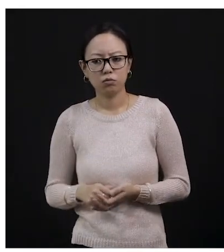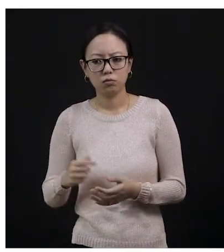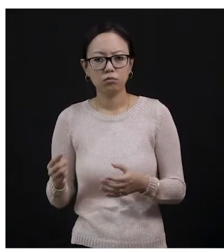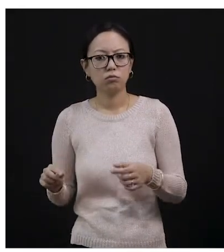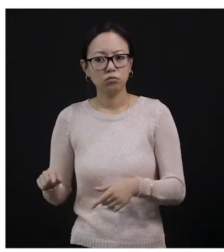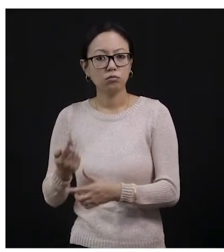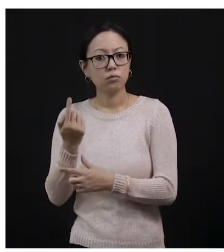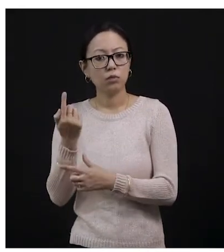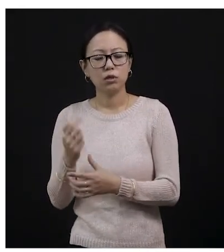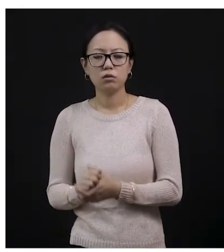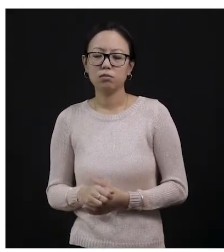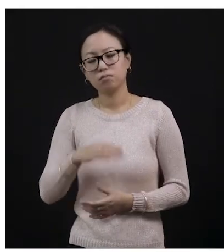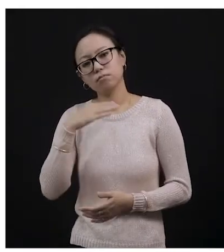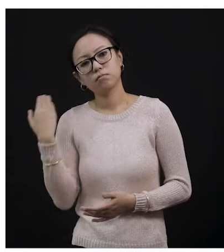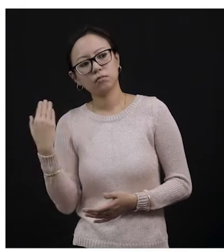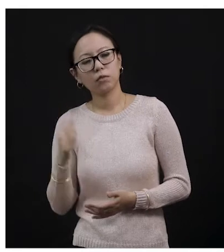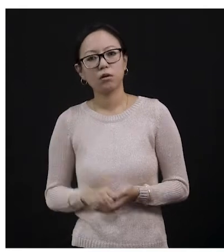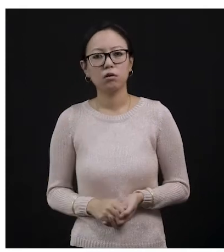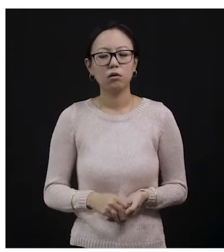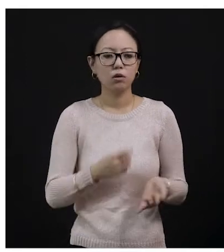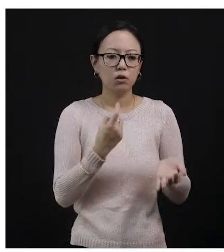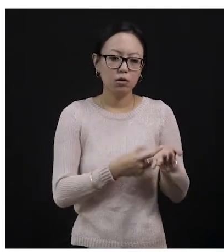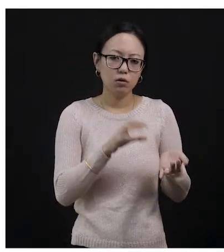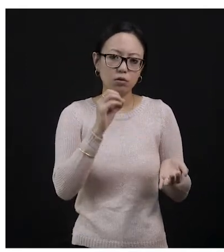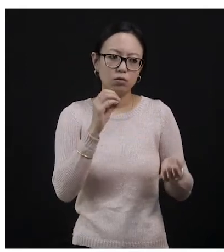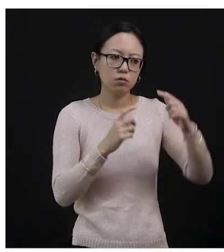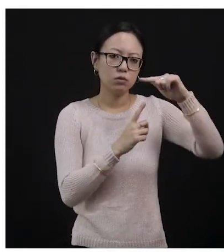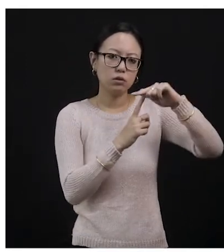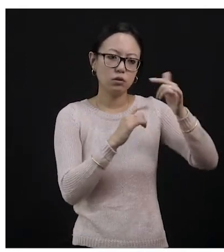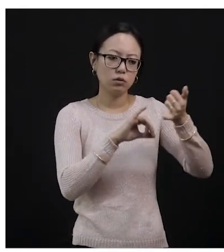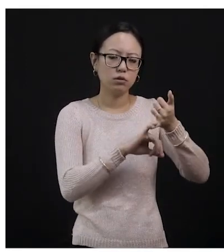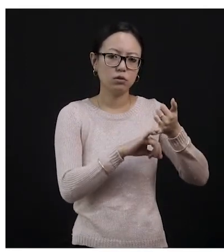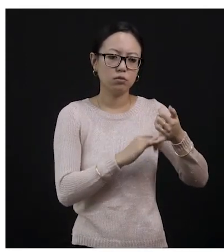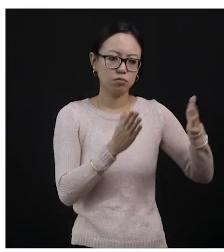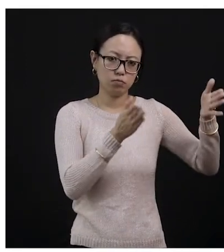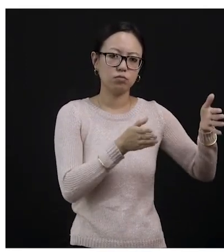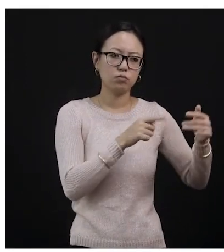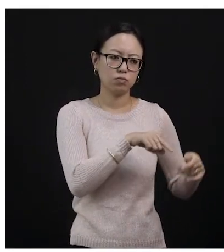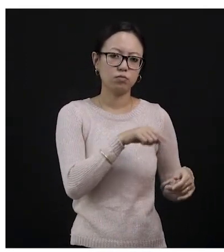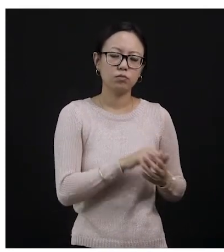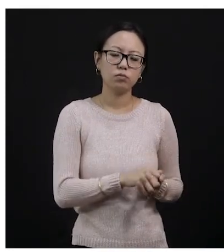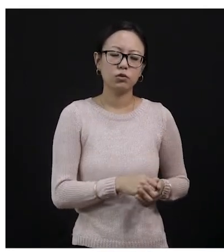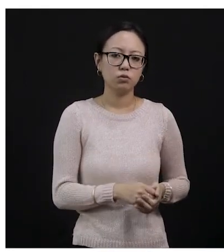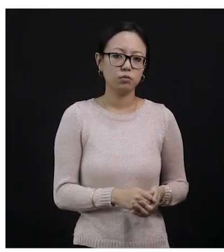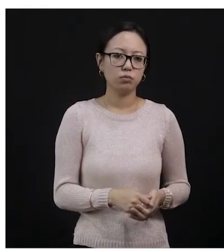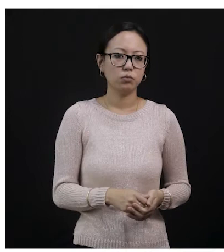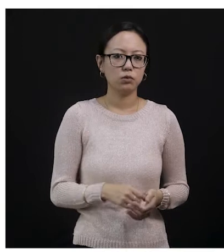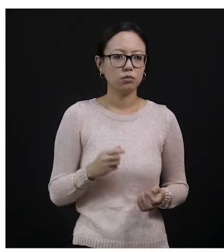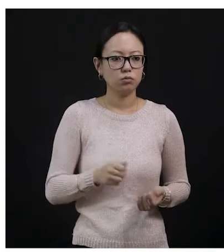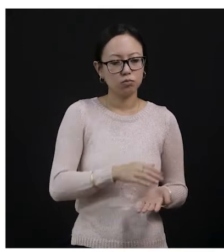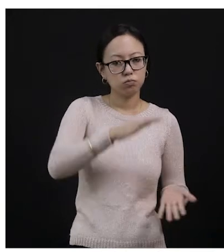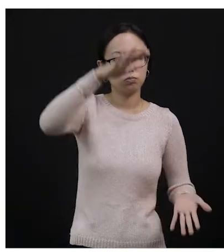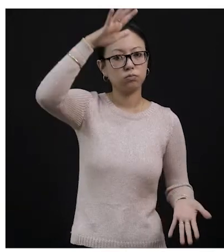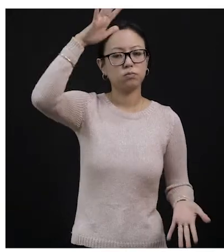While this plant, which have roots, they would have grown healthy, no